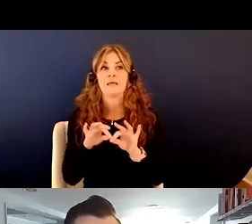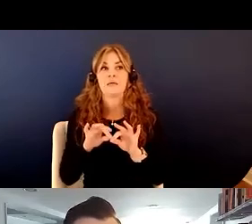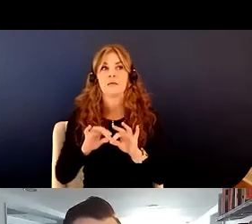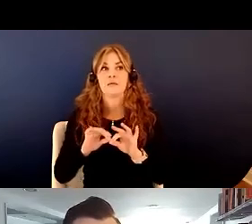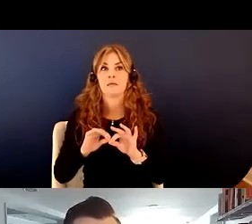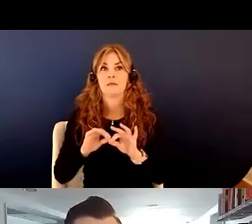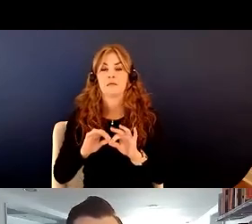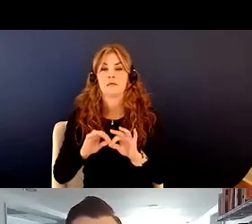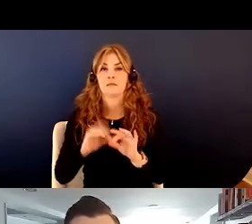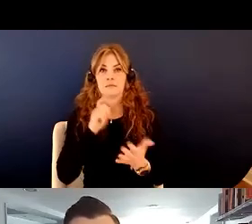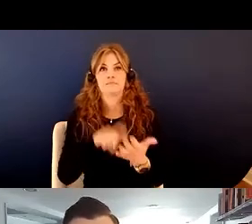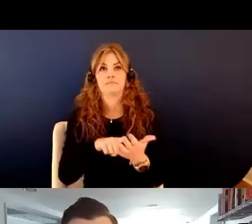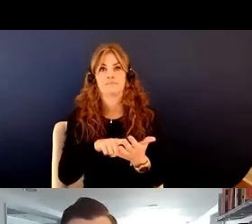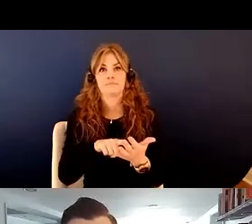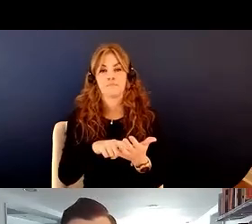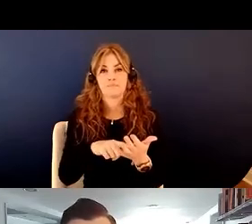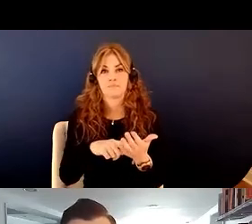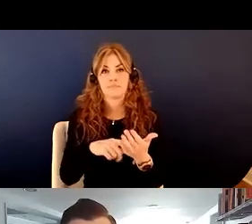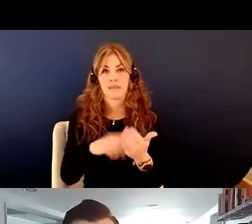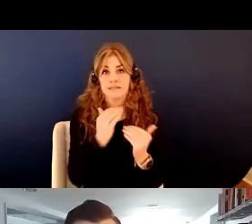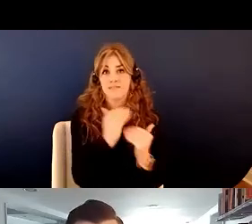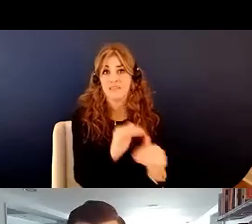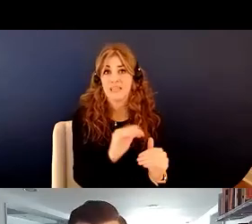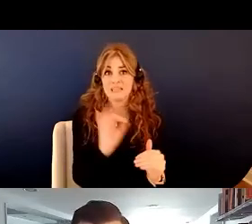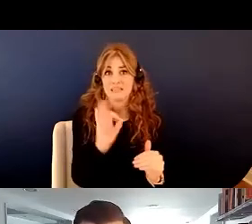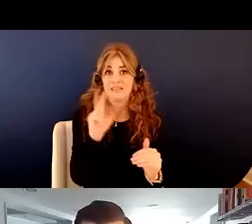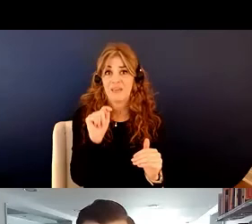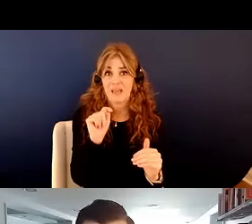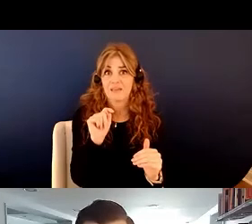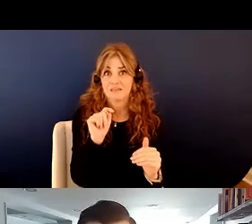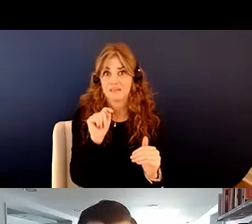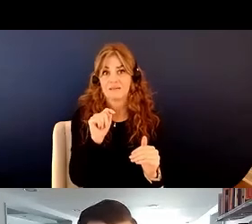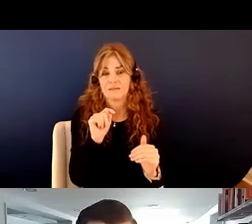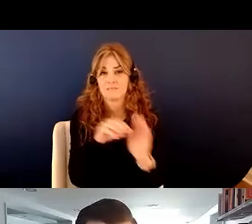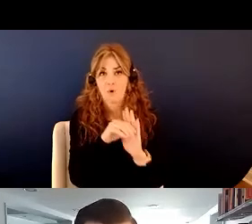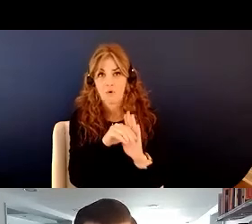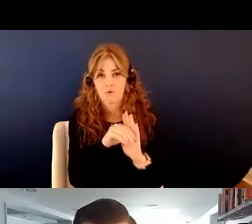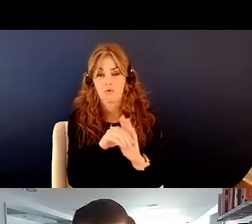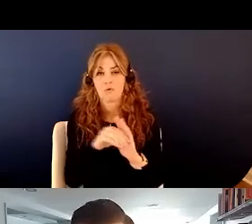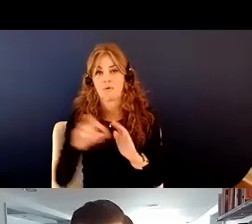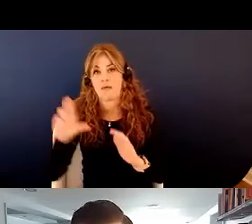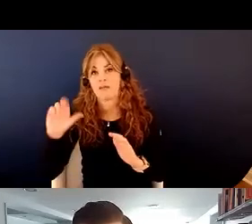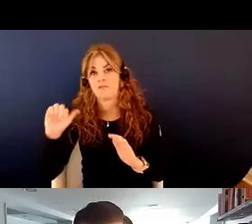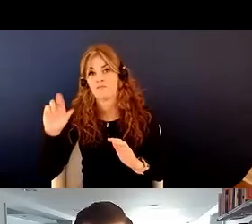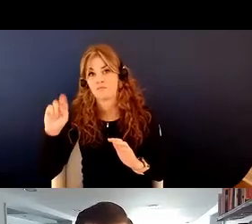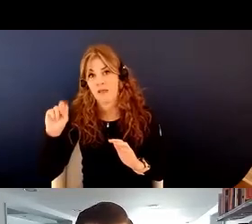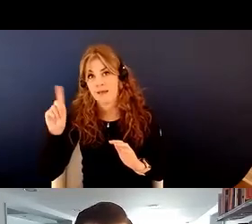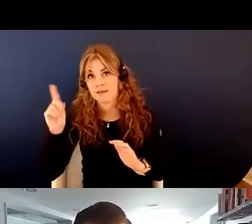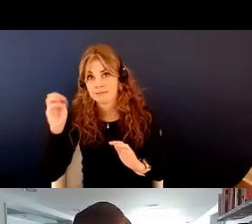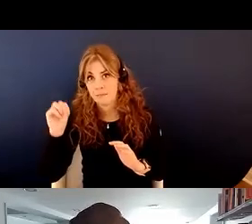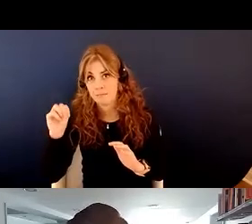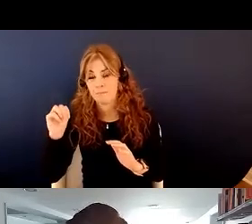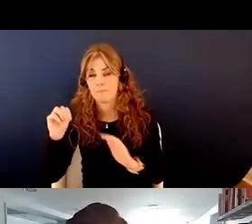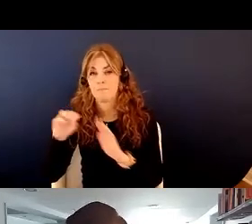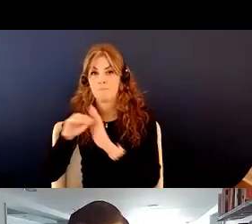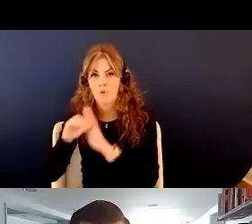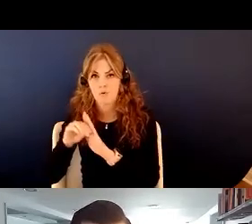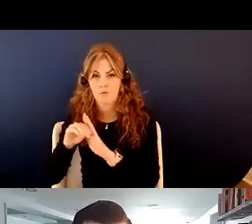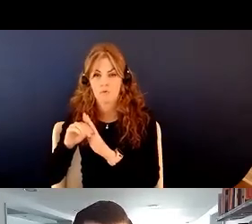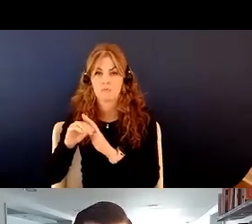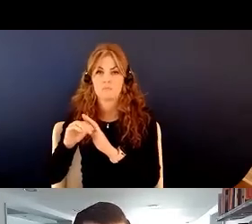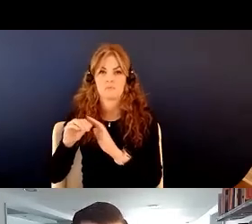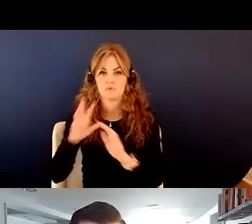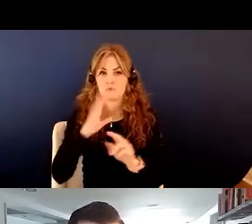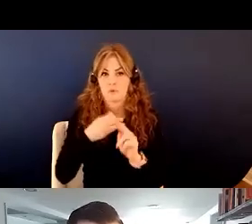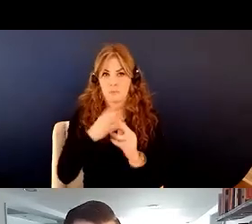fixed effects as a plural modeling strategy and the random effects modeling strategy. So we'll come back to